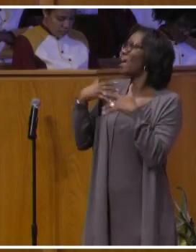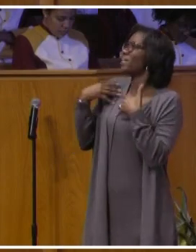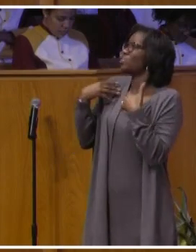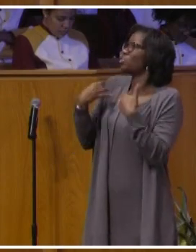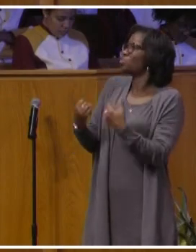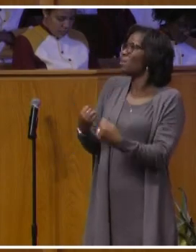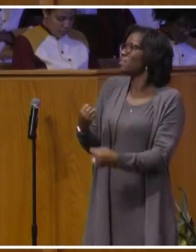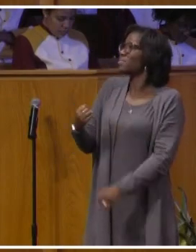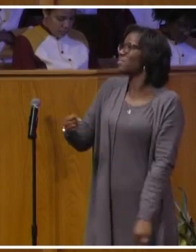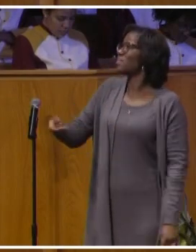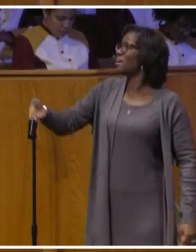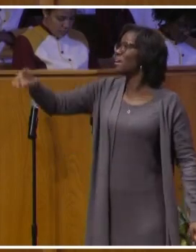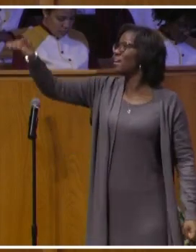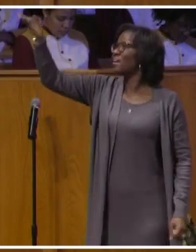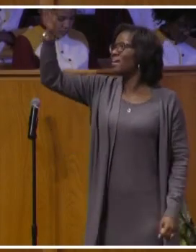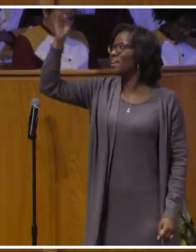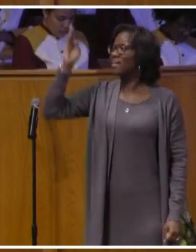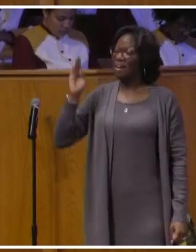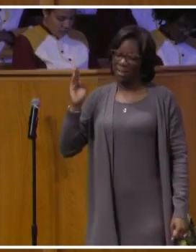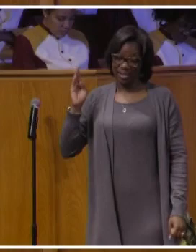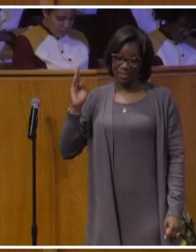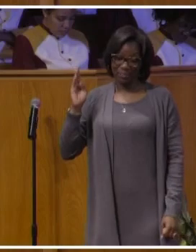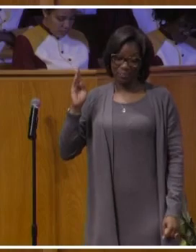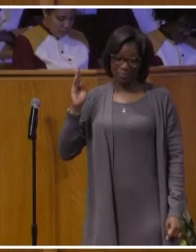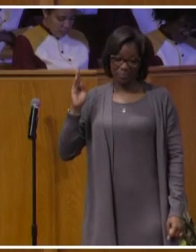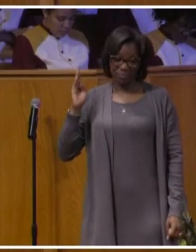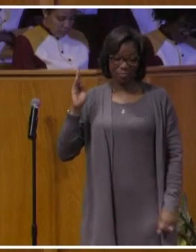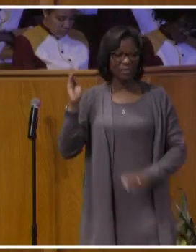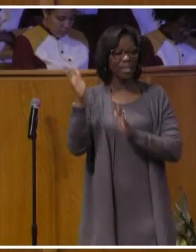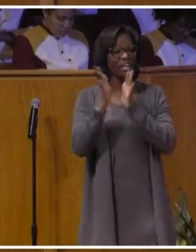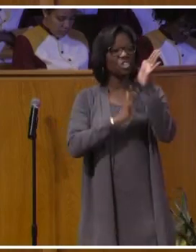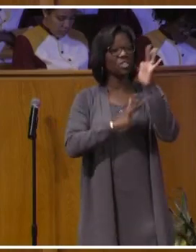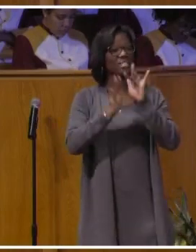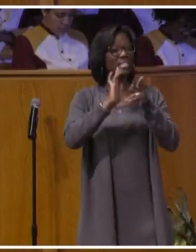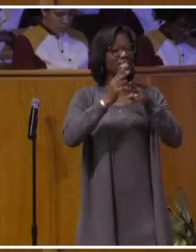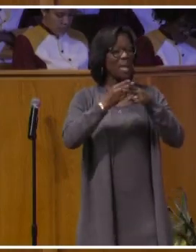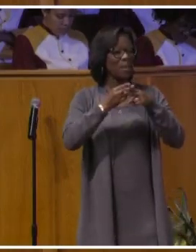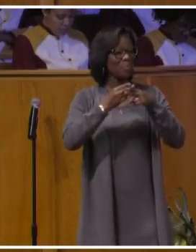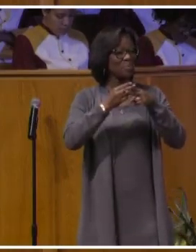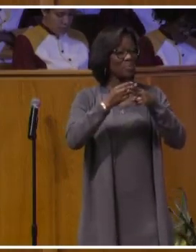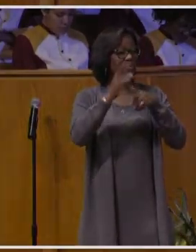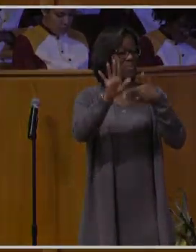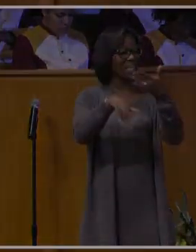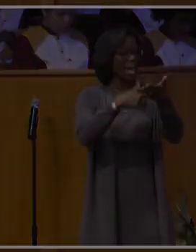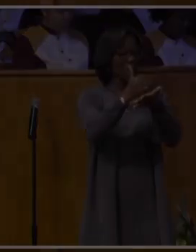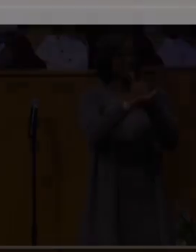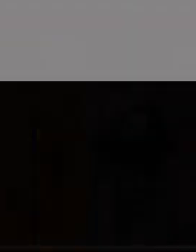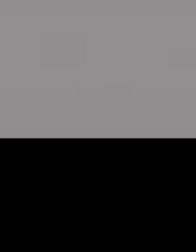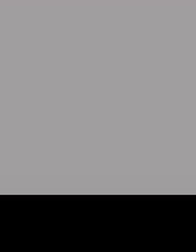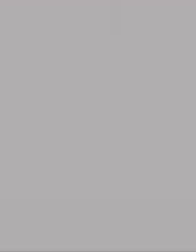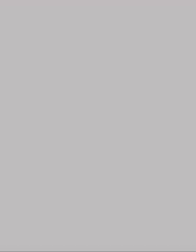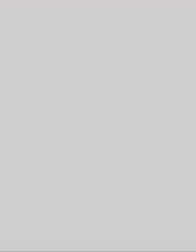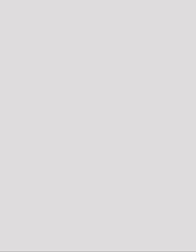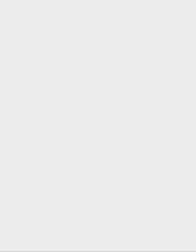trust God. In Jesus' name, amen.